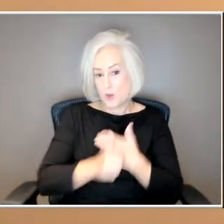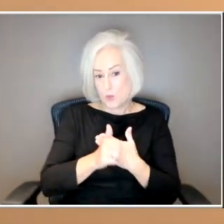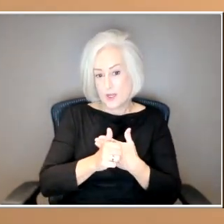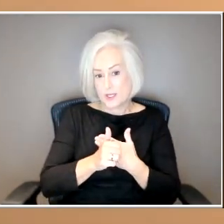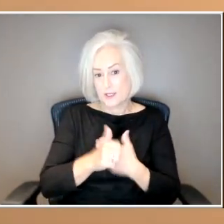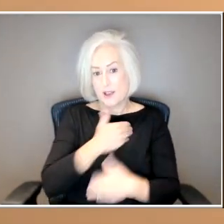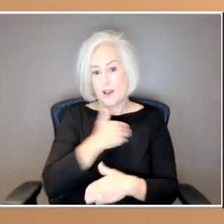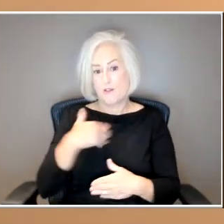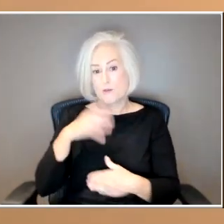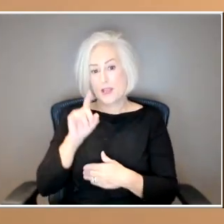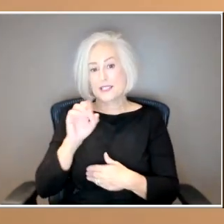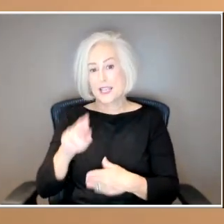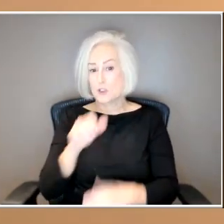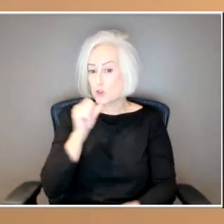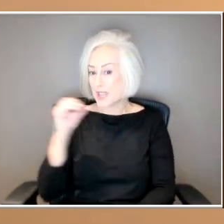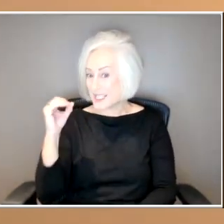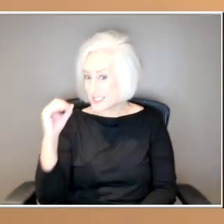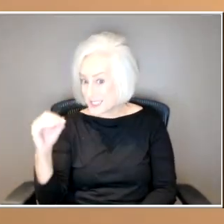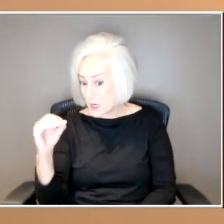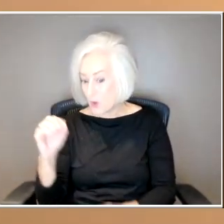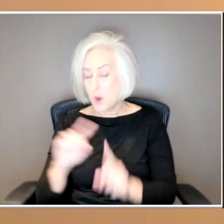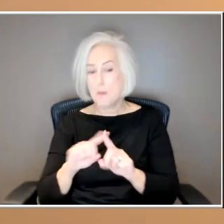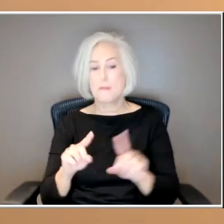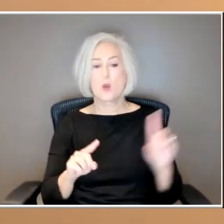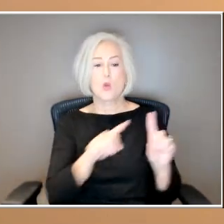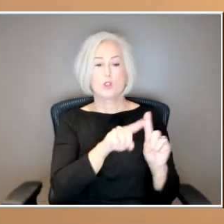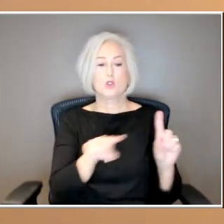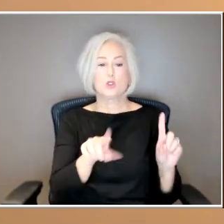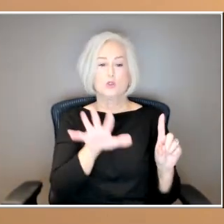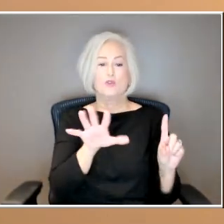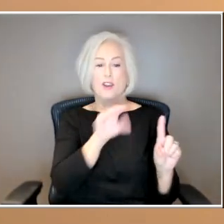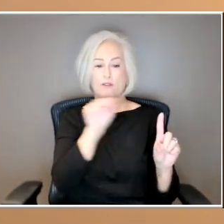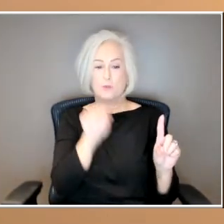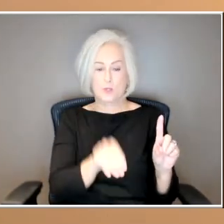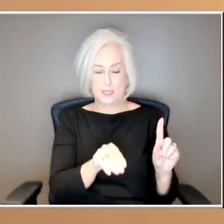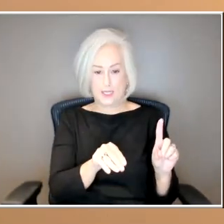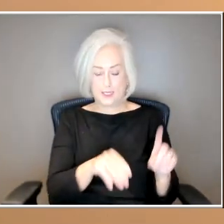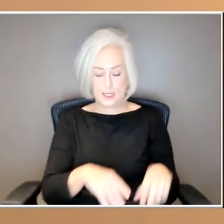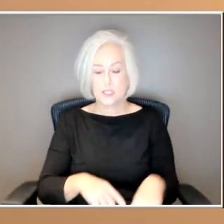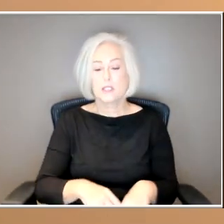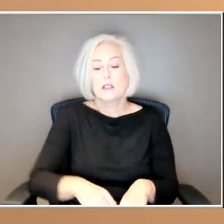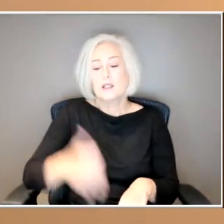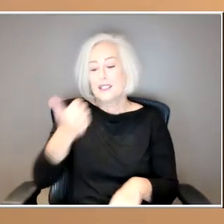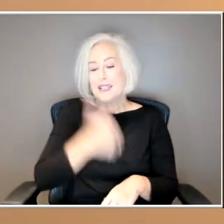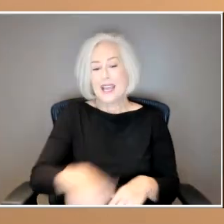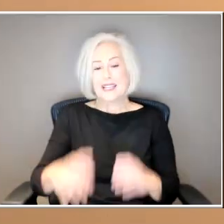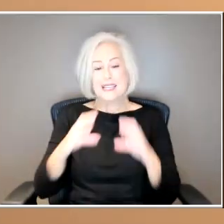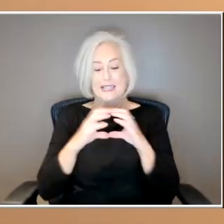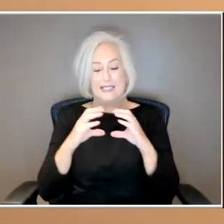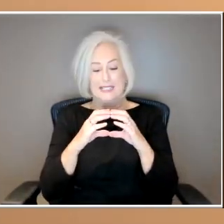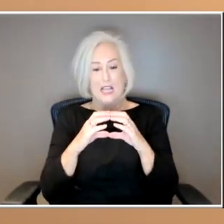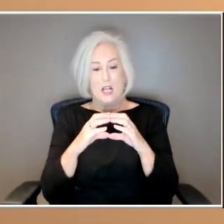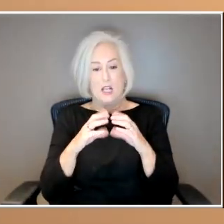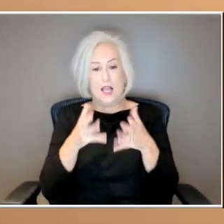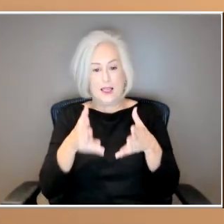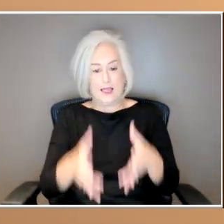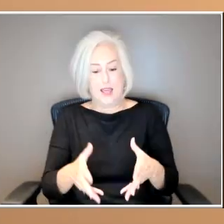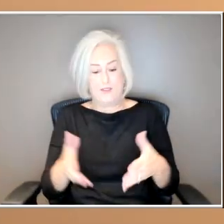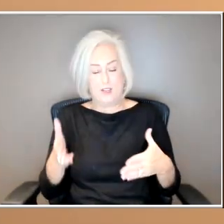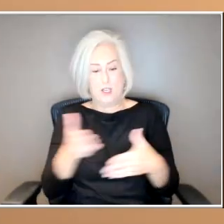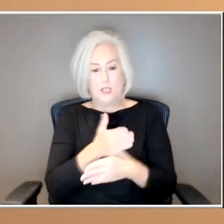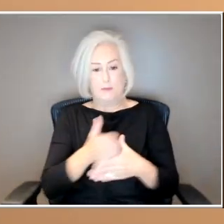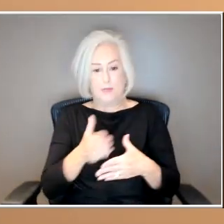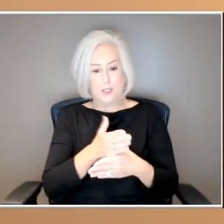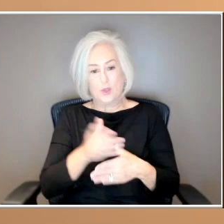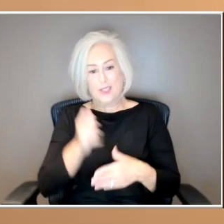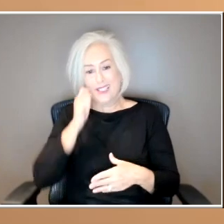It's very low, between 1% and 5% in someone's lifetime. And any cells that are left would be between the skin and the reconstruction, or between the